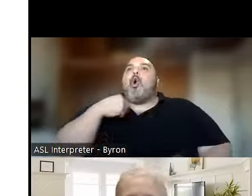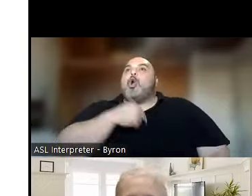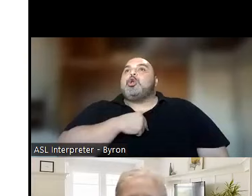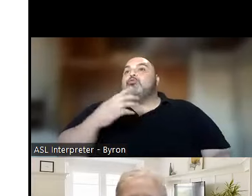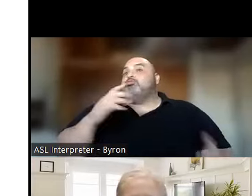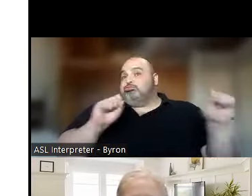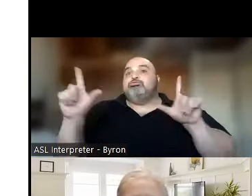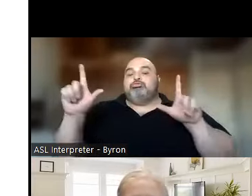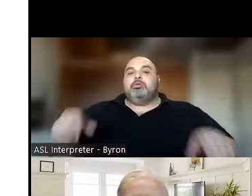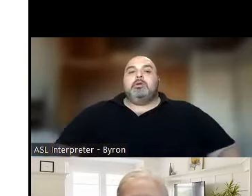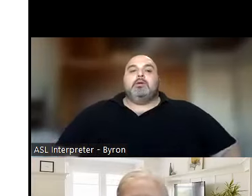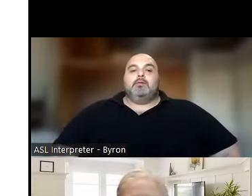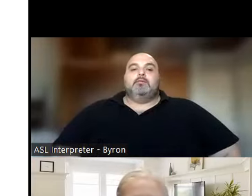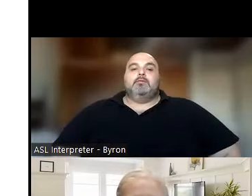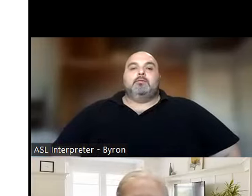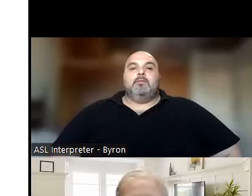slide.